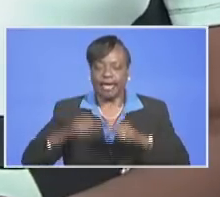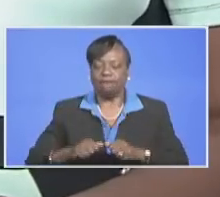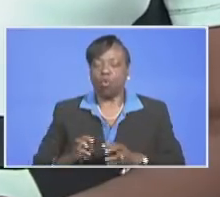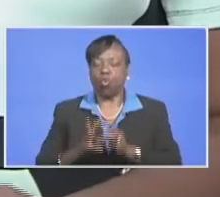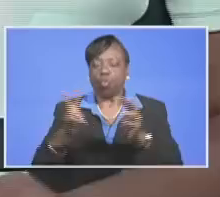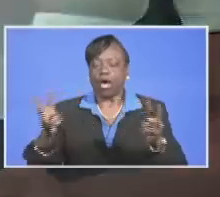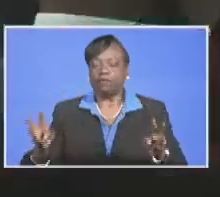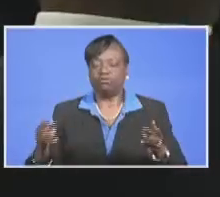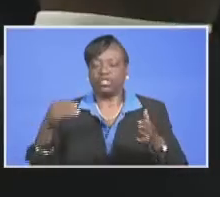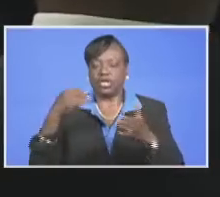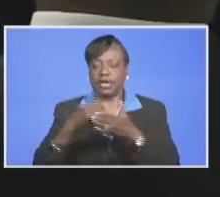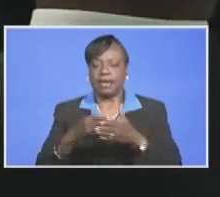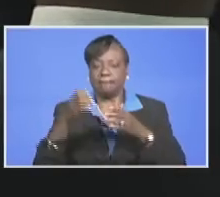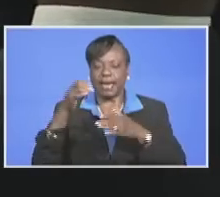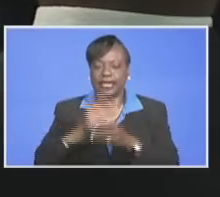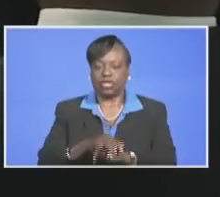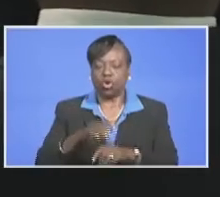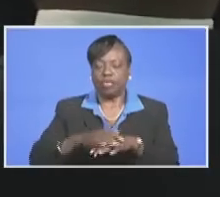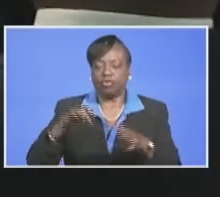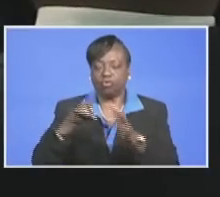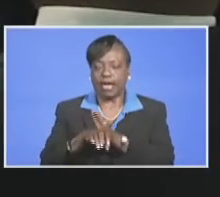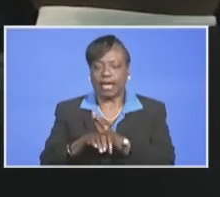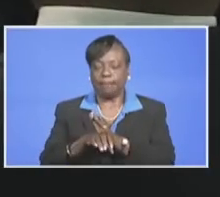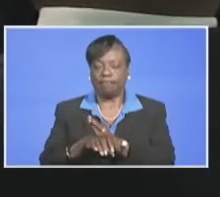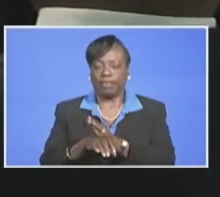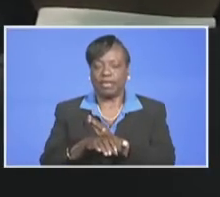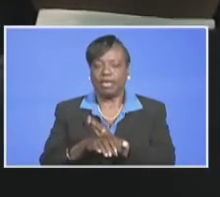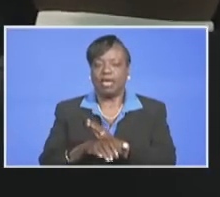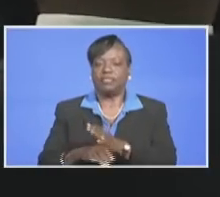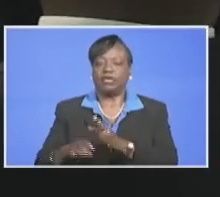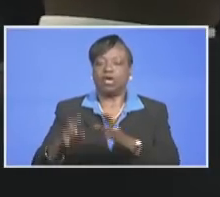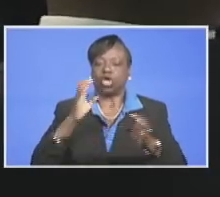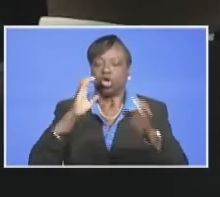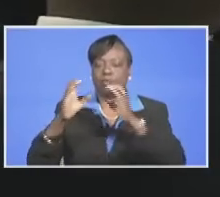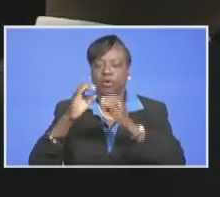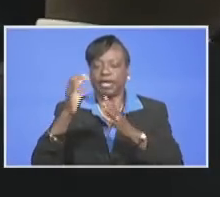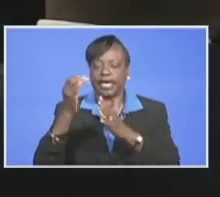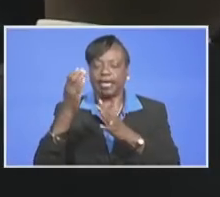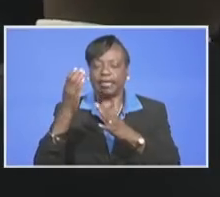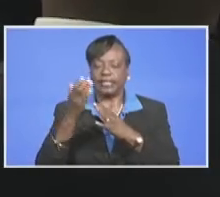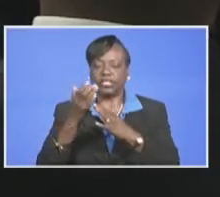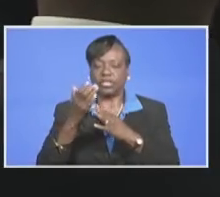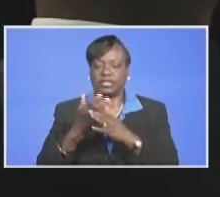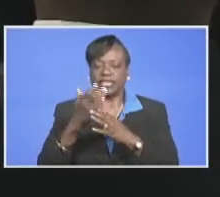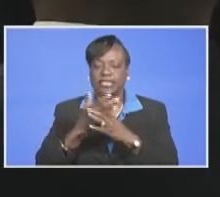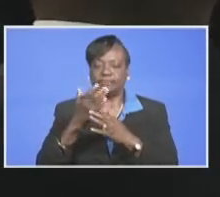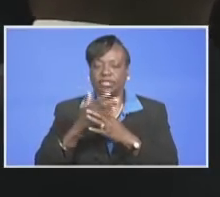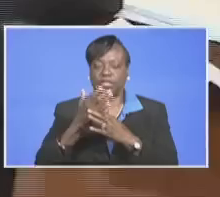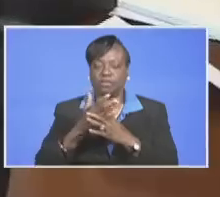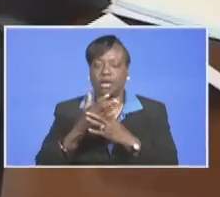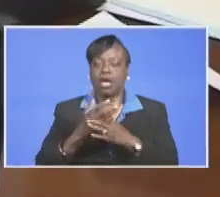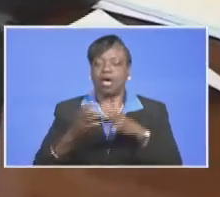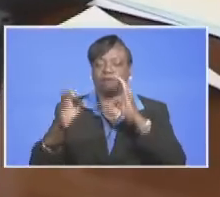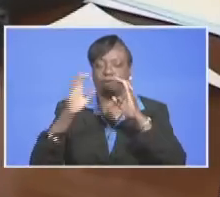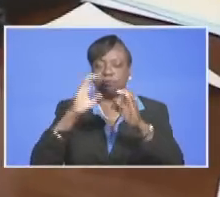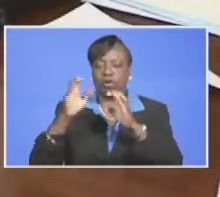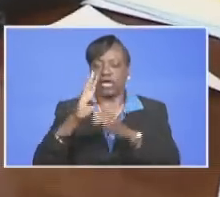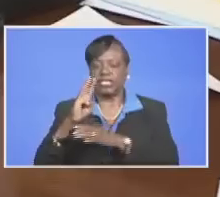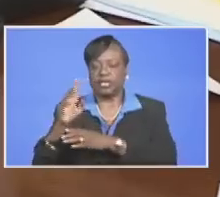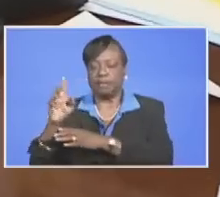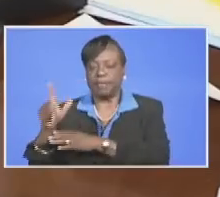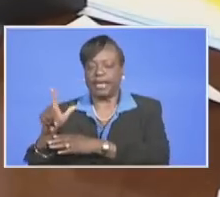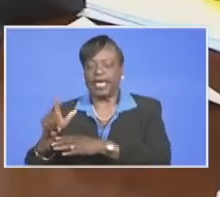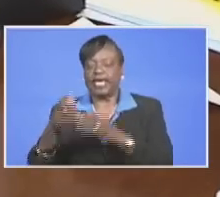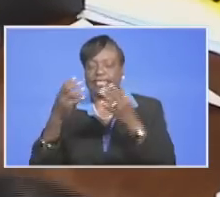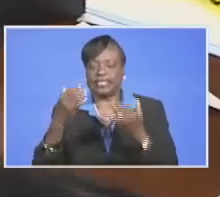war. The Interception of Communications Bill surfaced under the Progressive Liberal Party, but is now back as a key legal piece